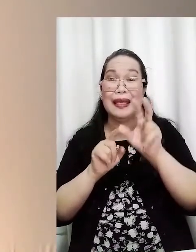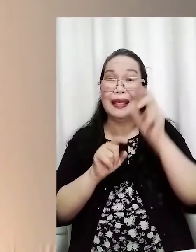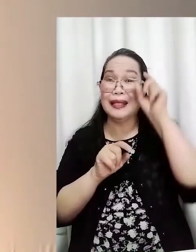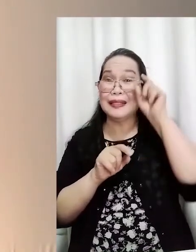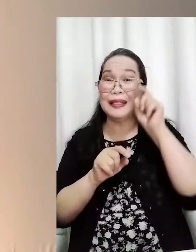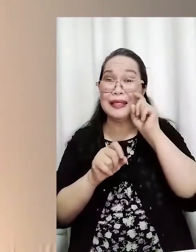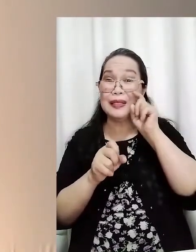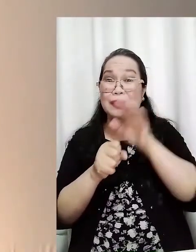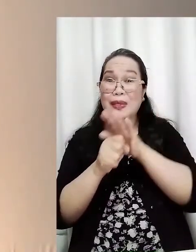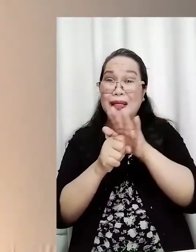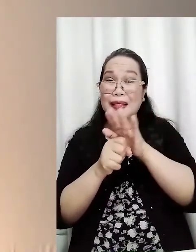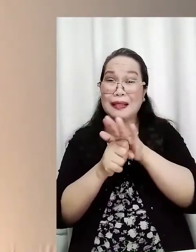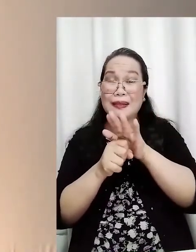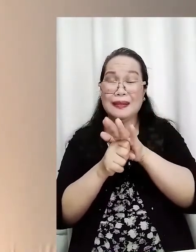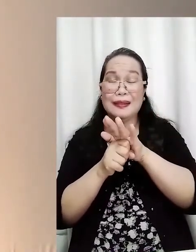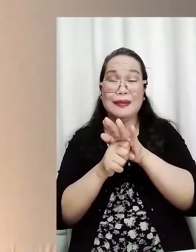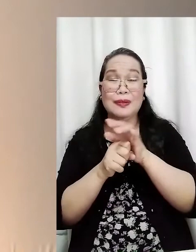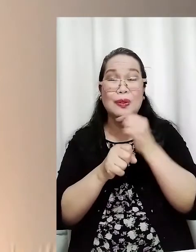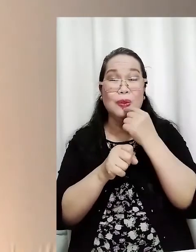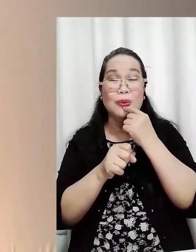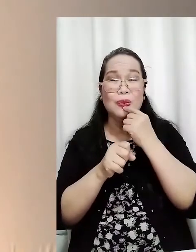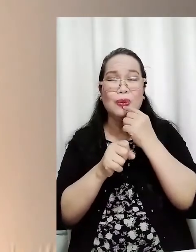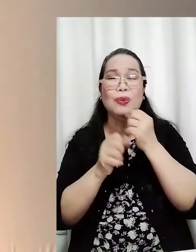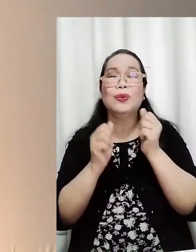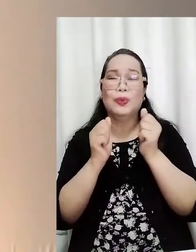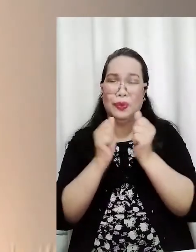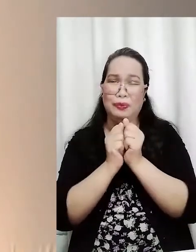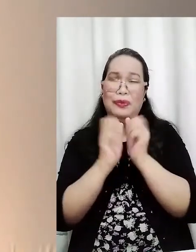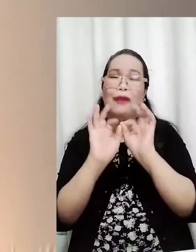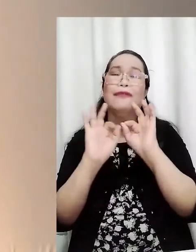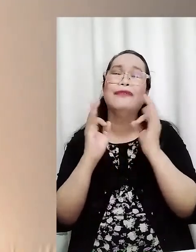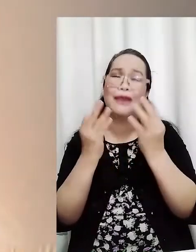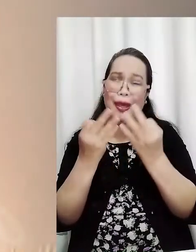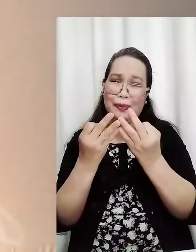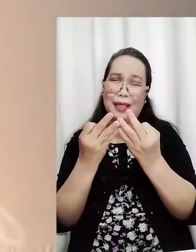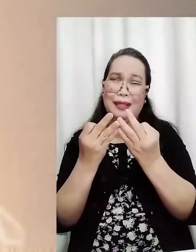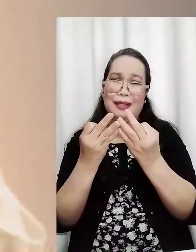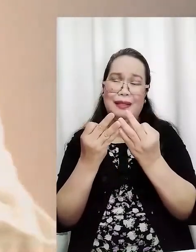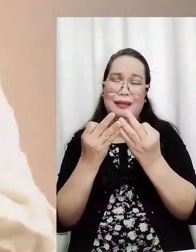a close family member. Ano po yung sinasabi nito?